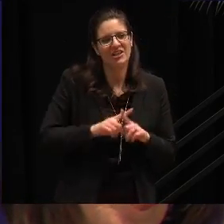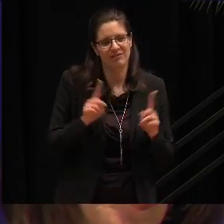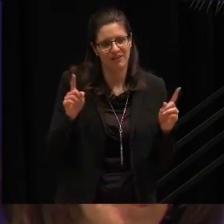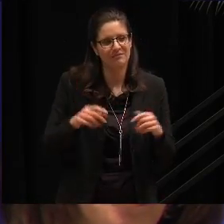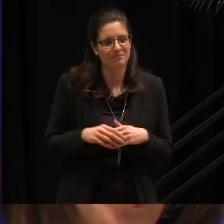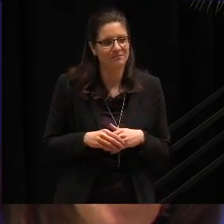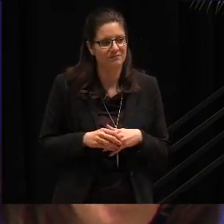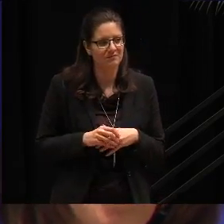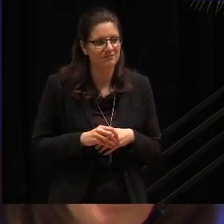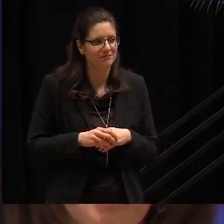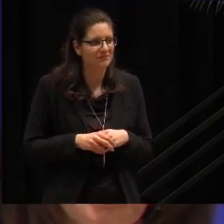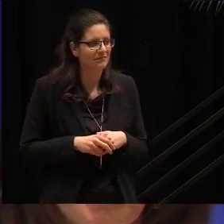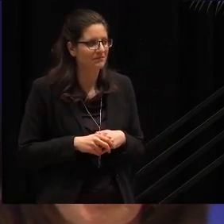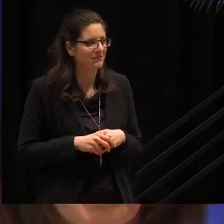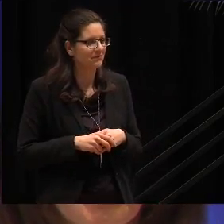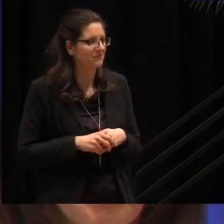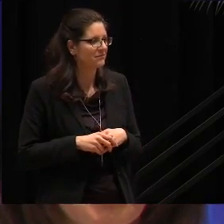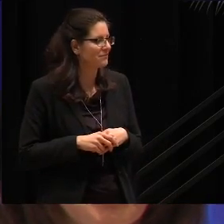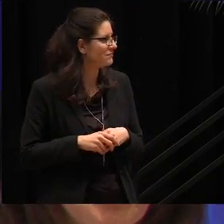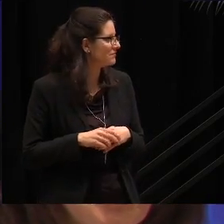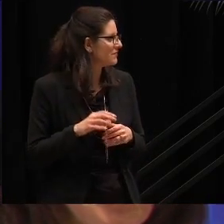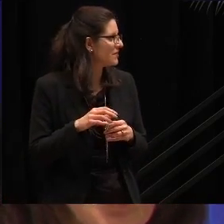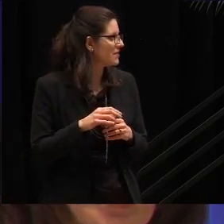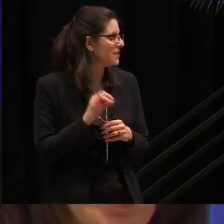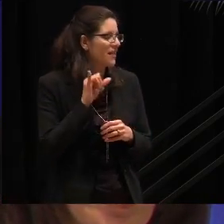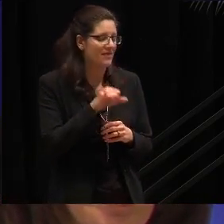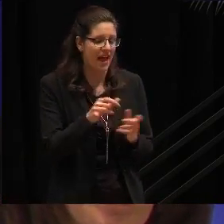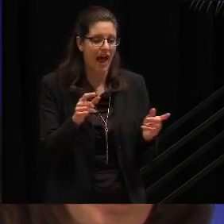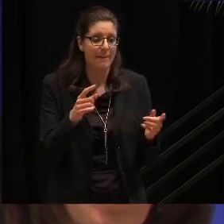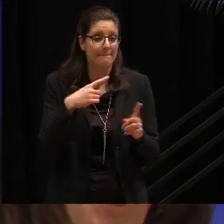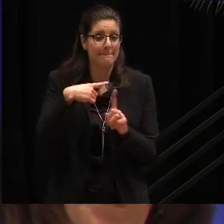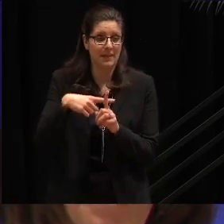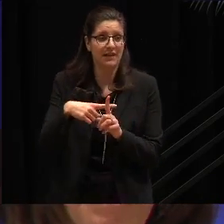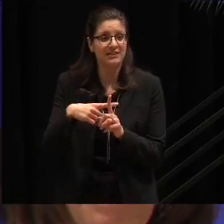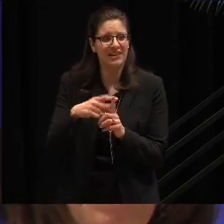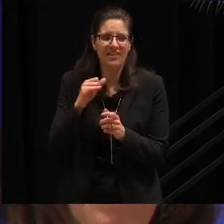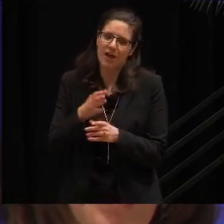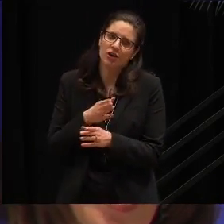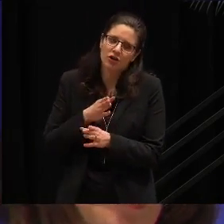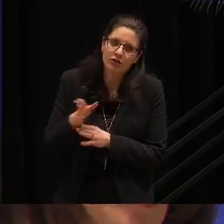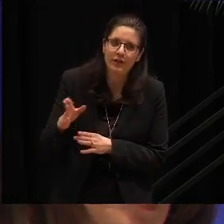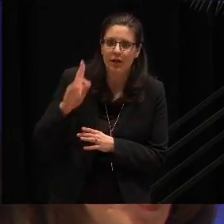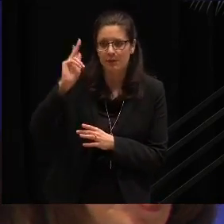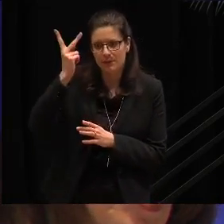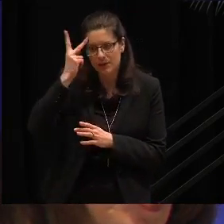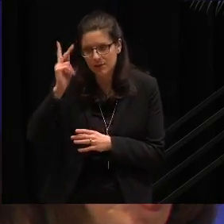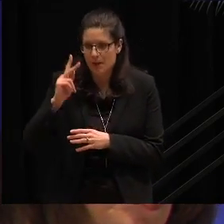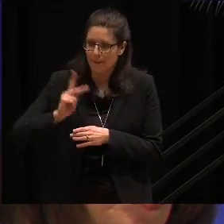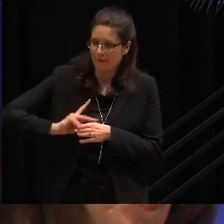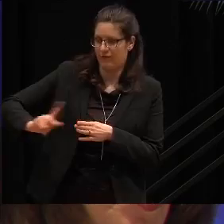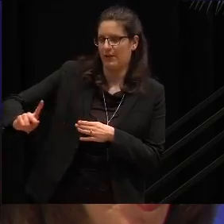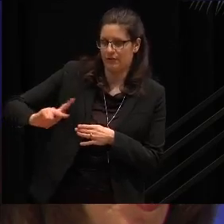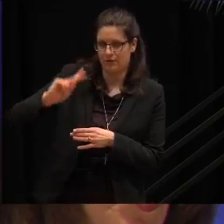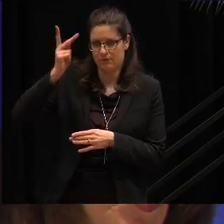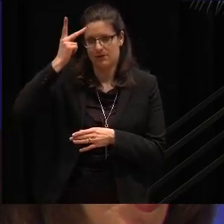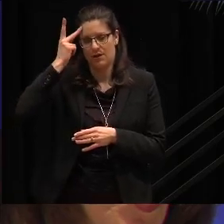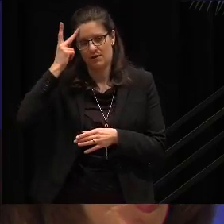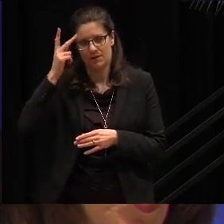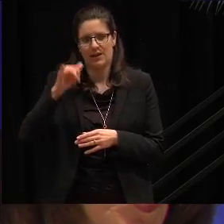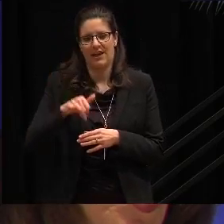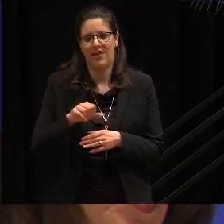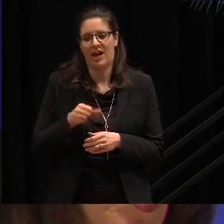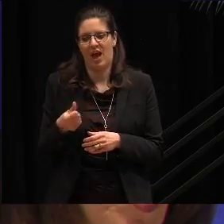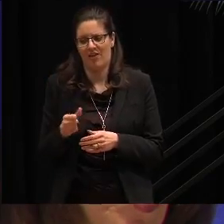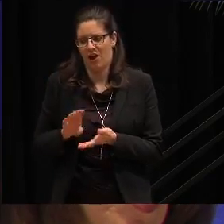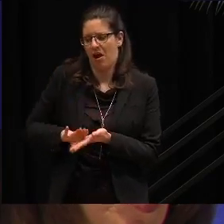Vallejo, 1976. That combined with sort of the careerism and the professionalism and the sidelining of the